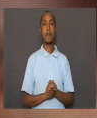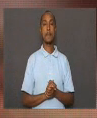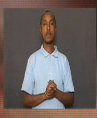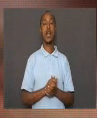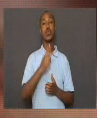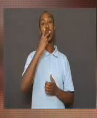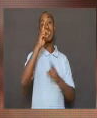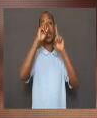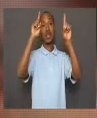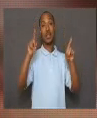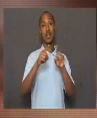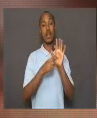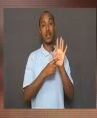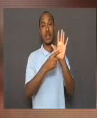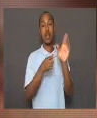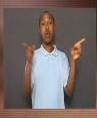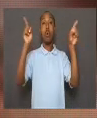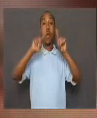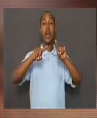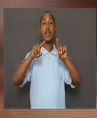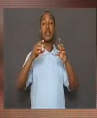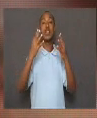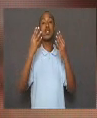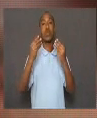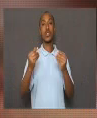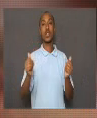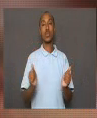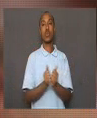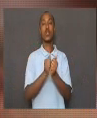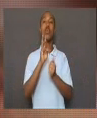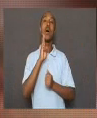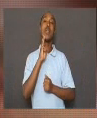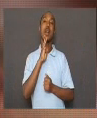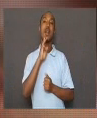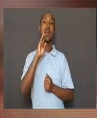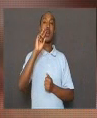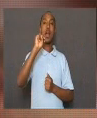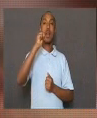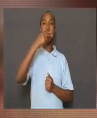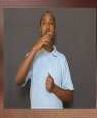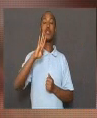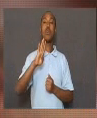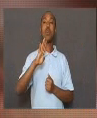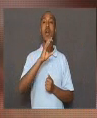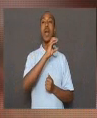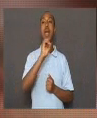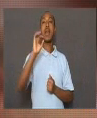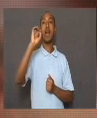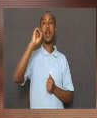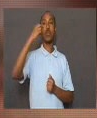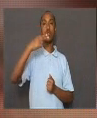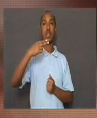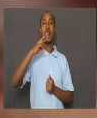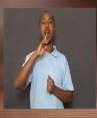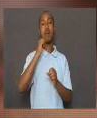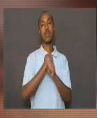As you can see, when it dissociates with water, ammonium and hydroxide